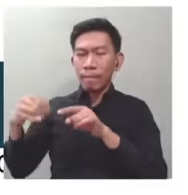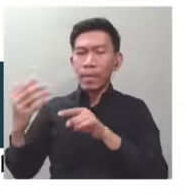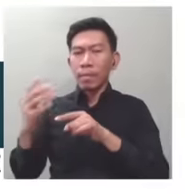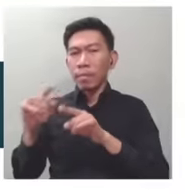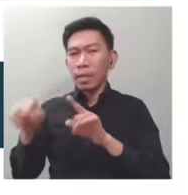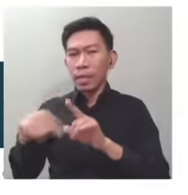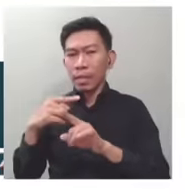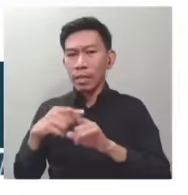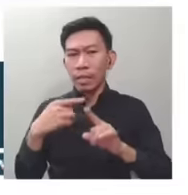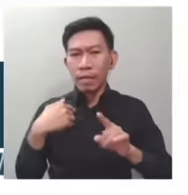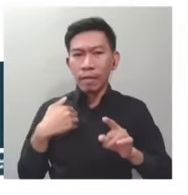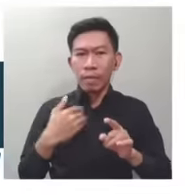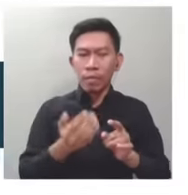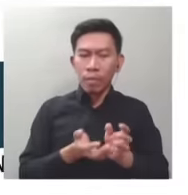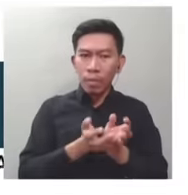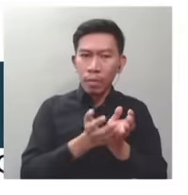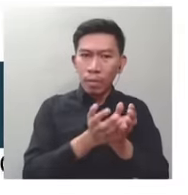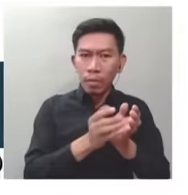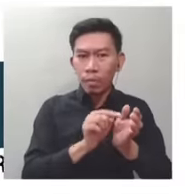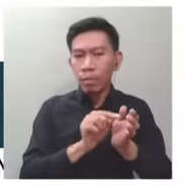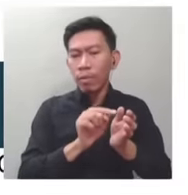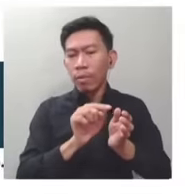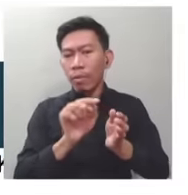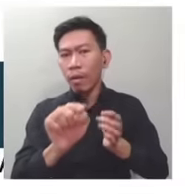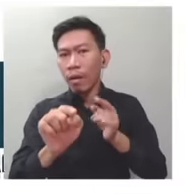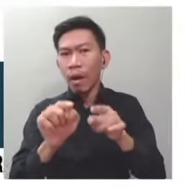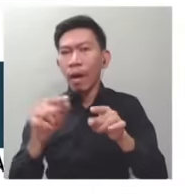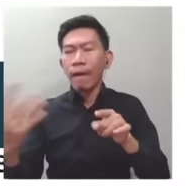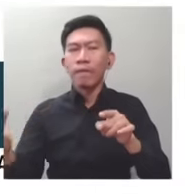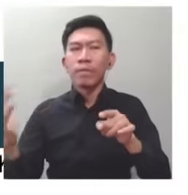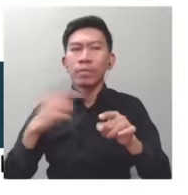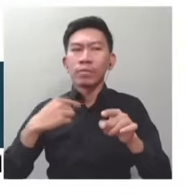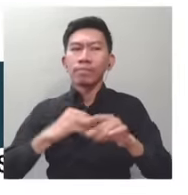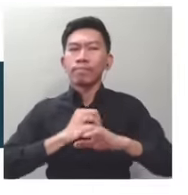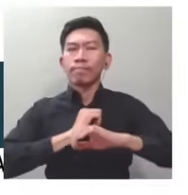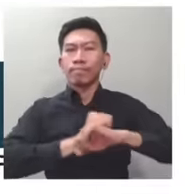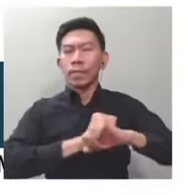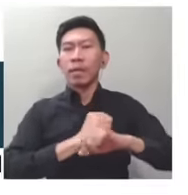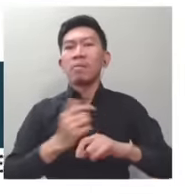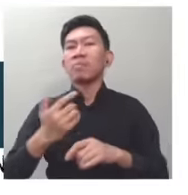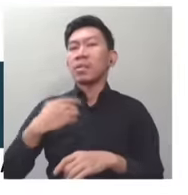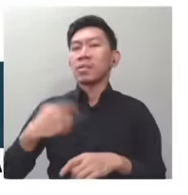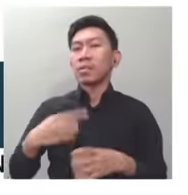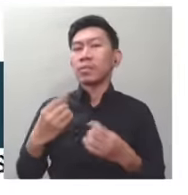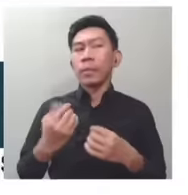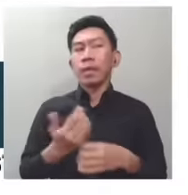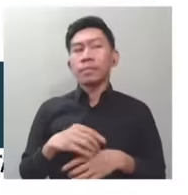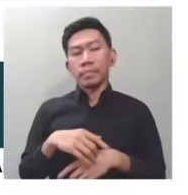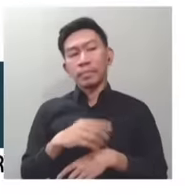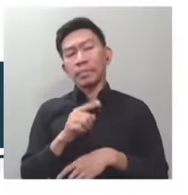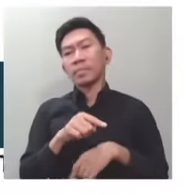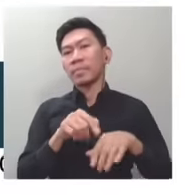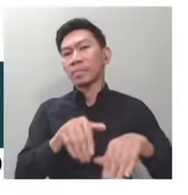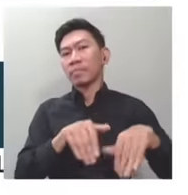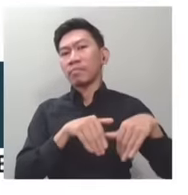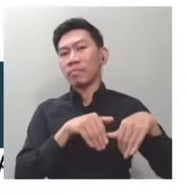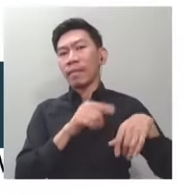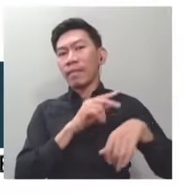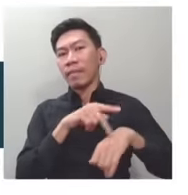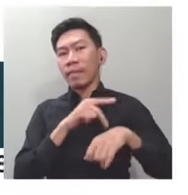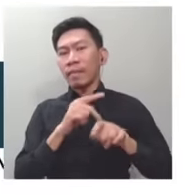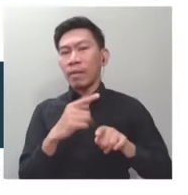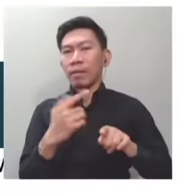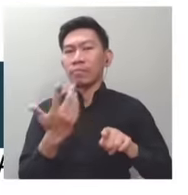resupply mission at Yuningshou, those are gray zone operation. China expects us to sit down and accept everything that China throws at